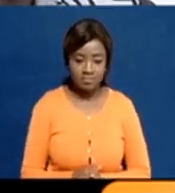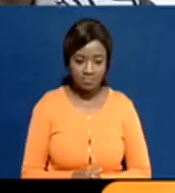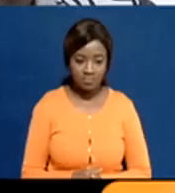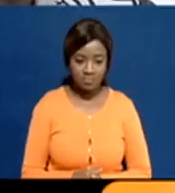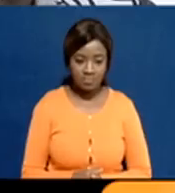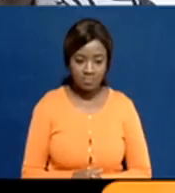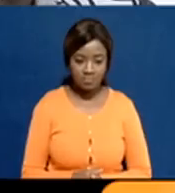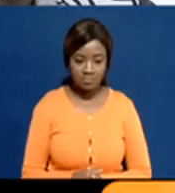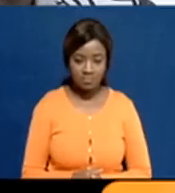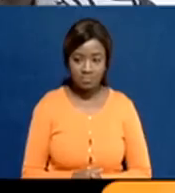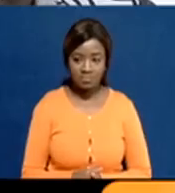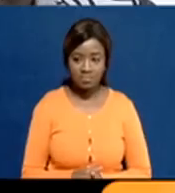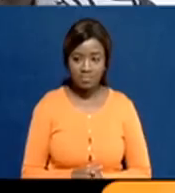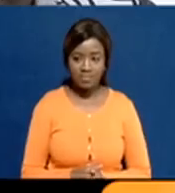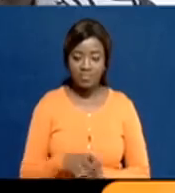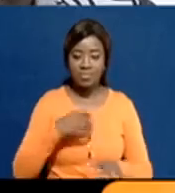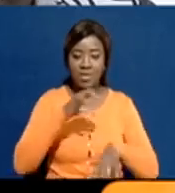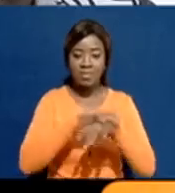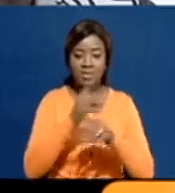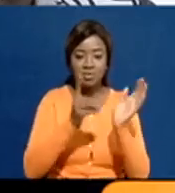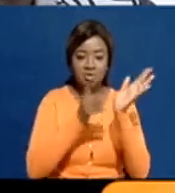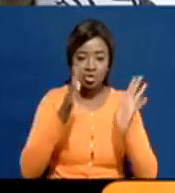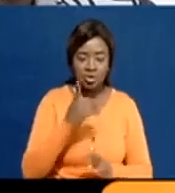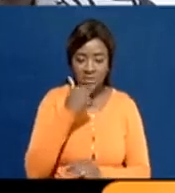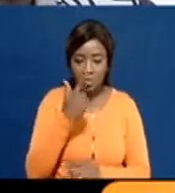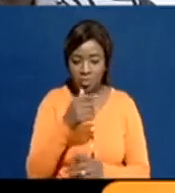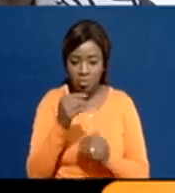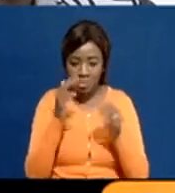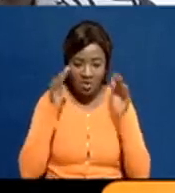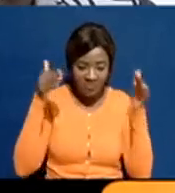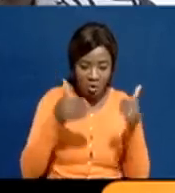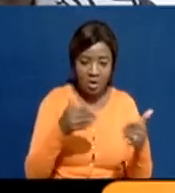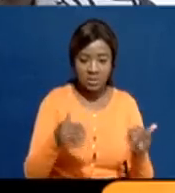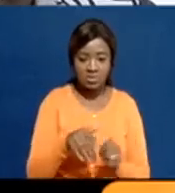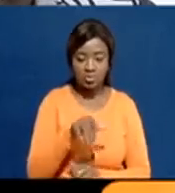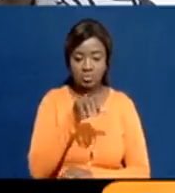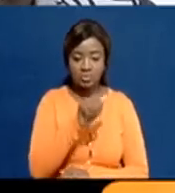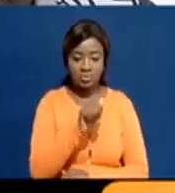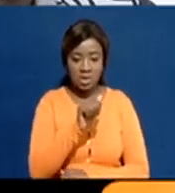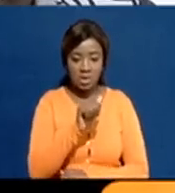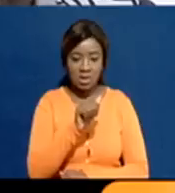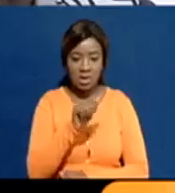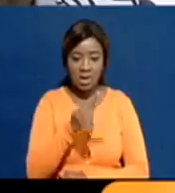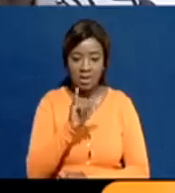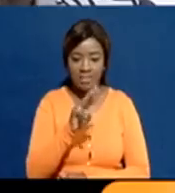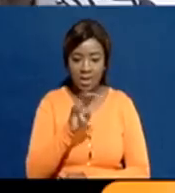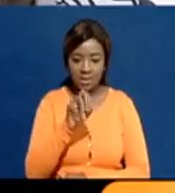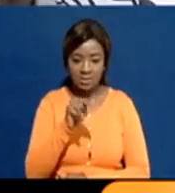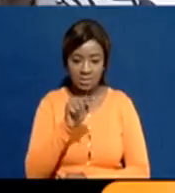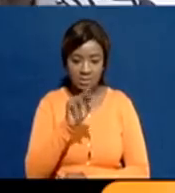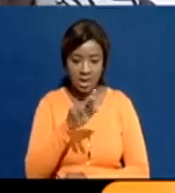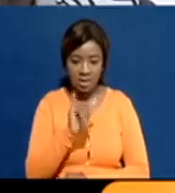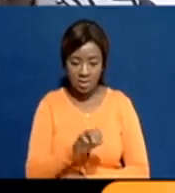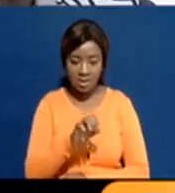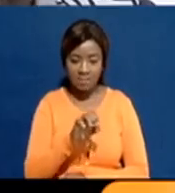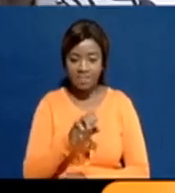these doctors who take care of the alimentary canal. Yeah. Mm-hmm. So So I did a checkup, basically,